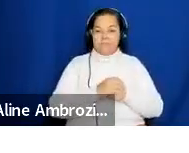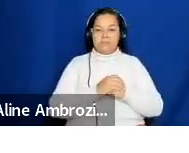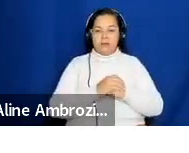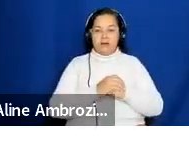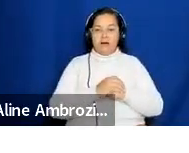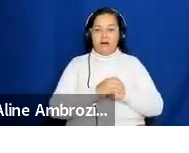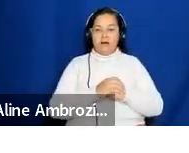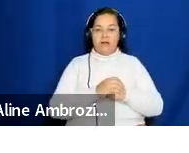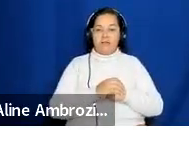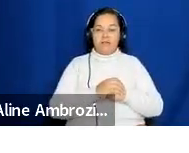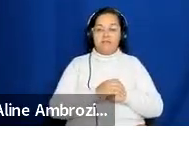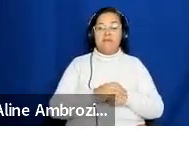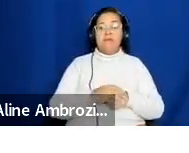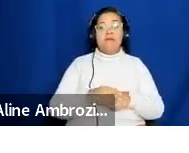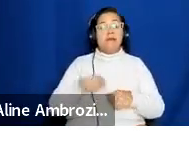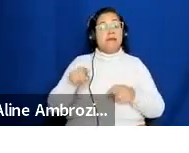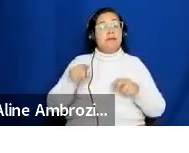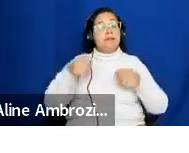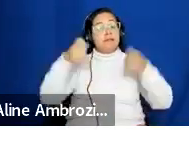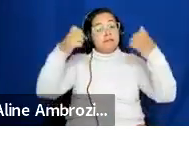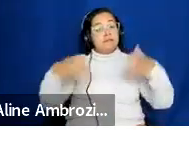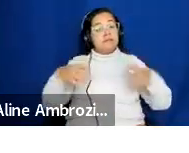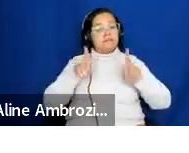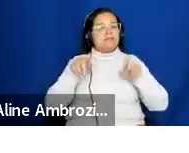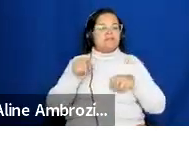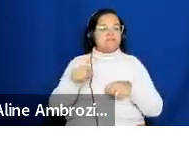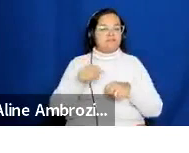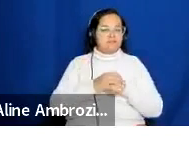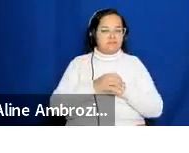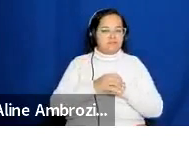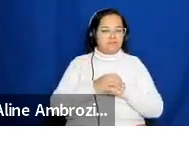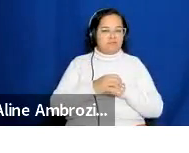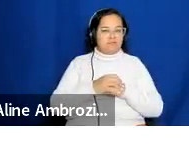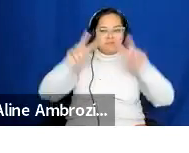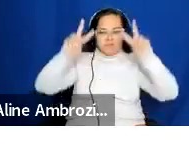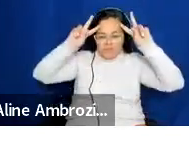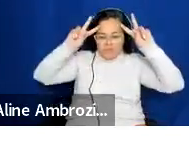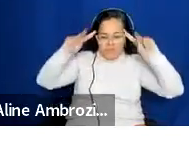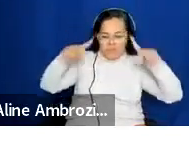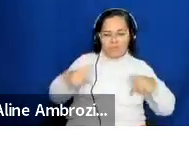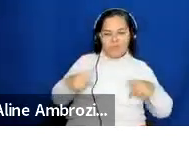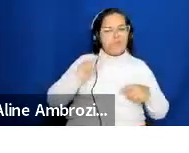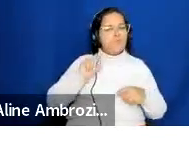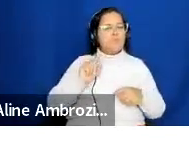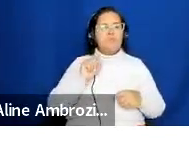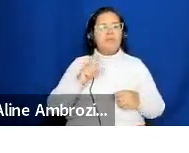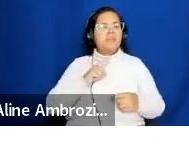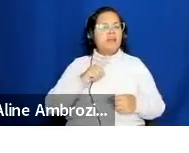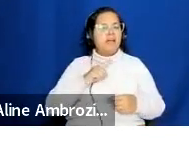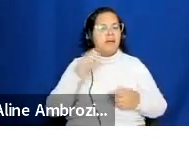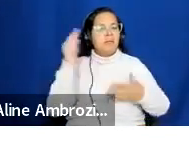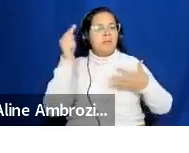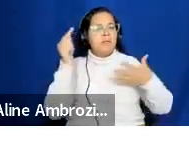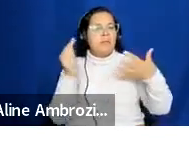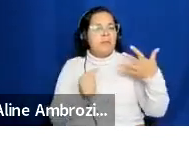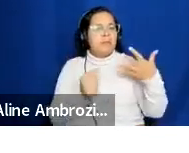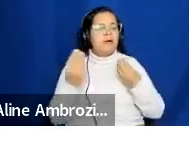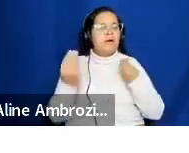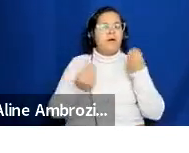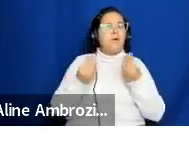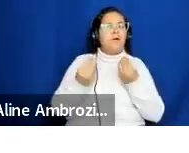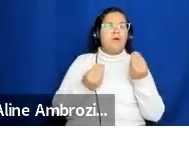about humanness. It's about how we regain a life that is worthy